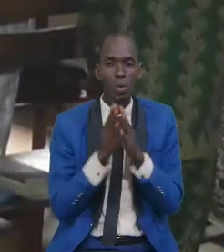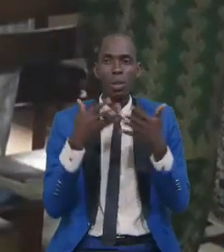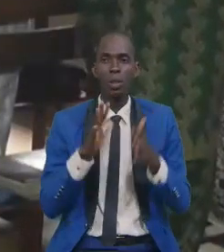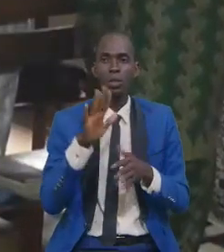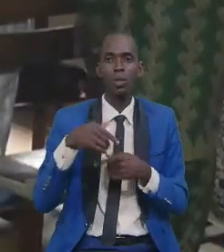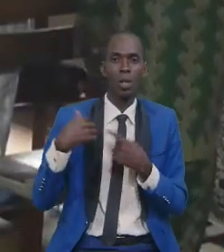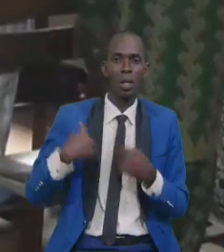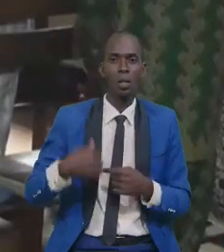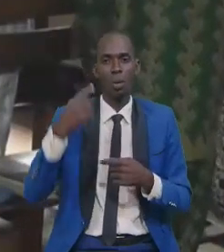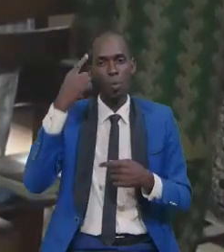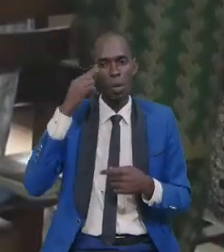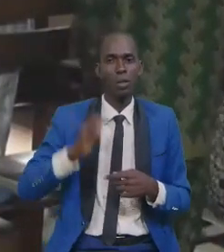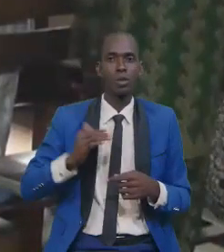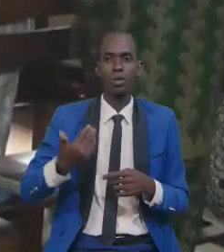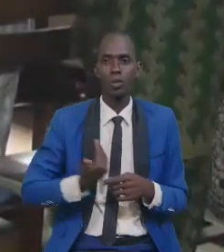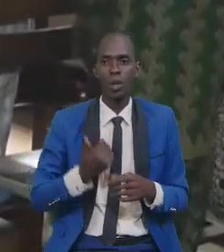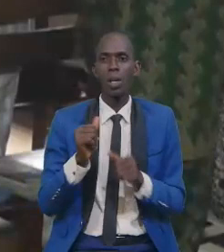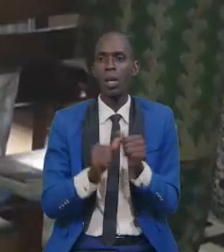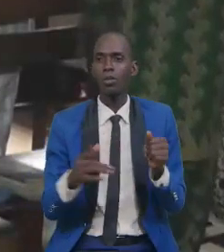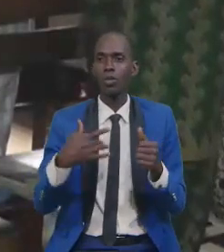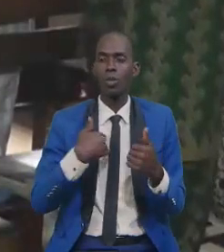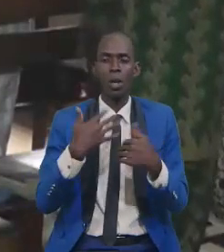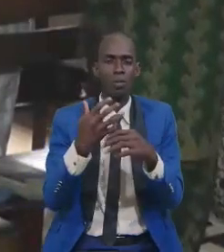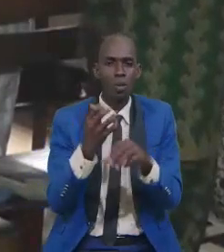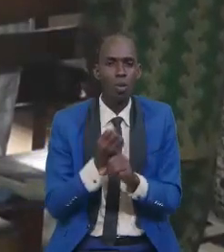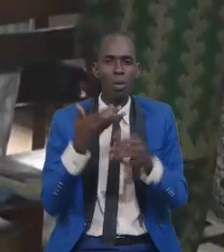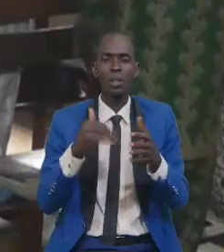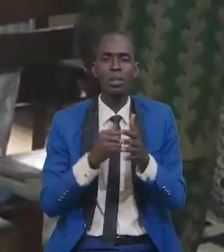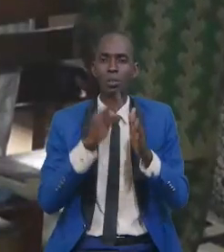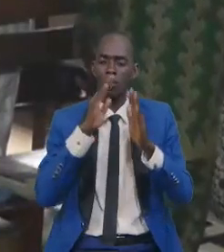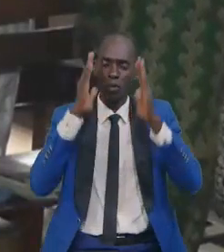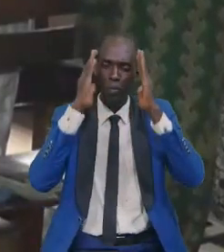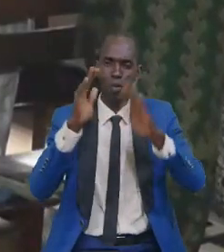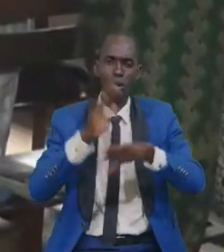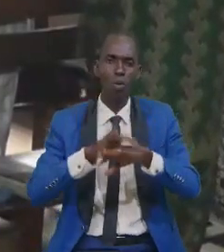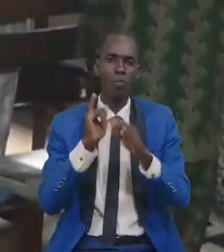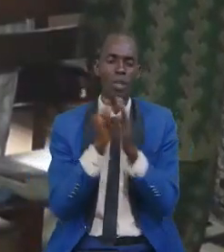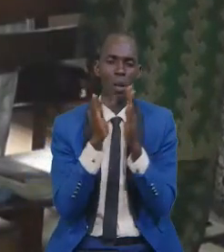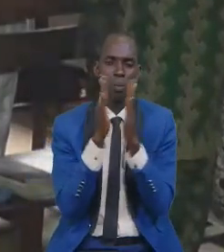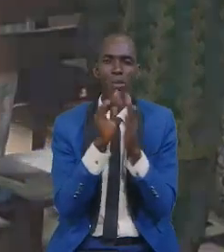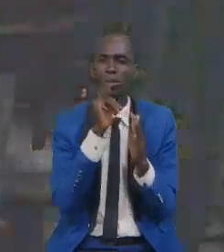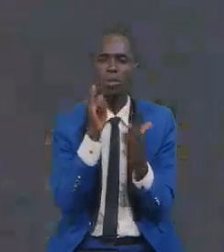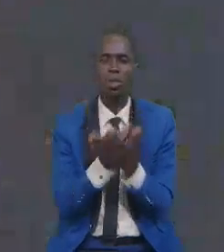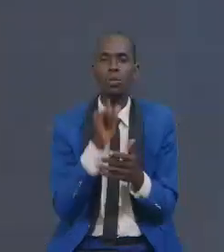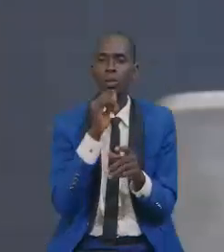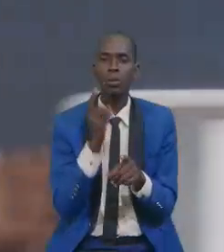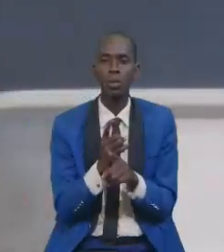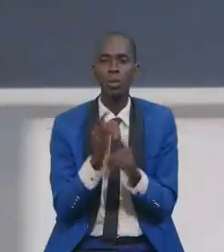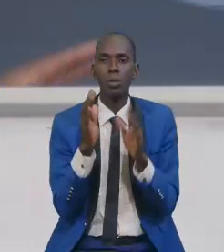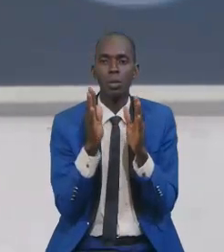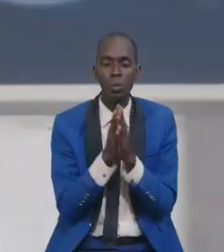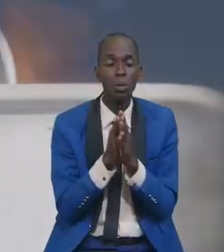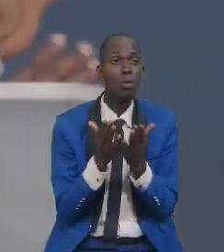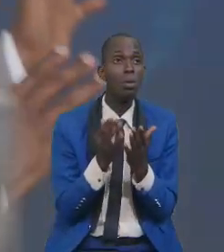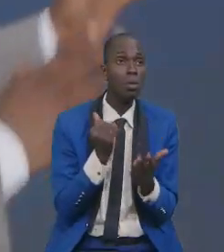soul, everything you've got, a passion, let it be there, so that it's not just that you are watching time. So immediately we're saying, just now